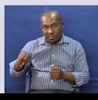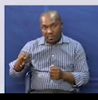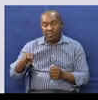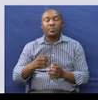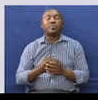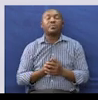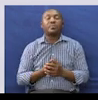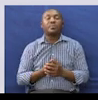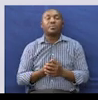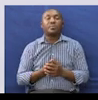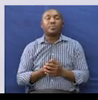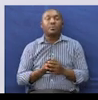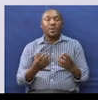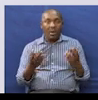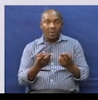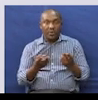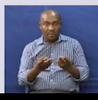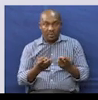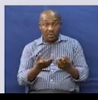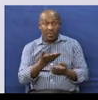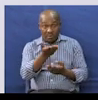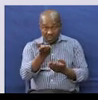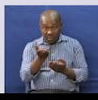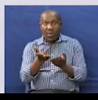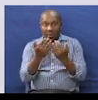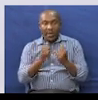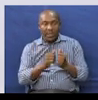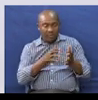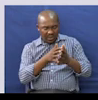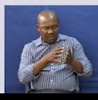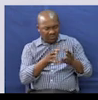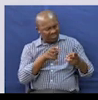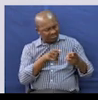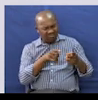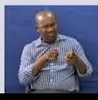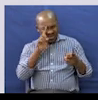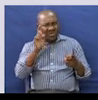Also, we need to explain and understand what is economic production.